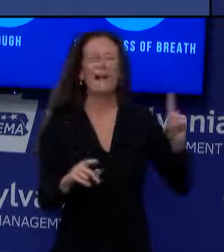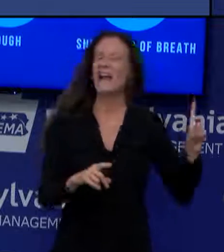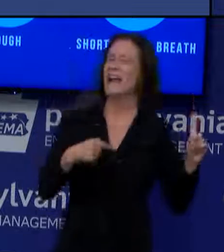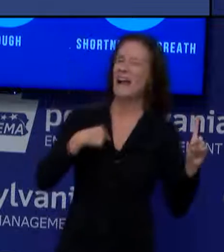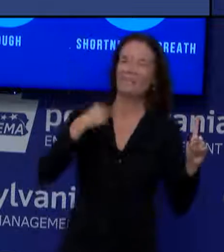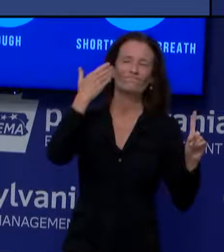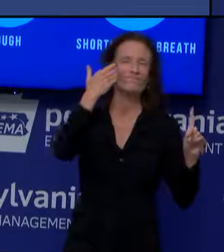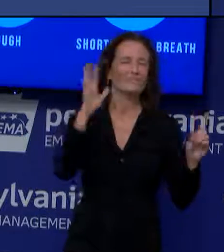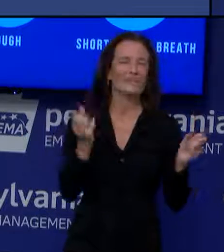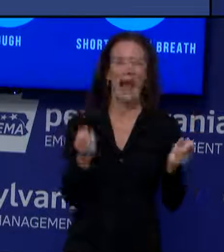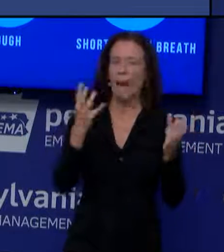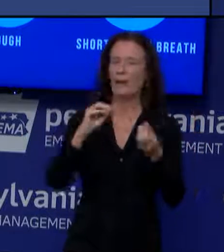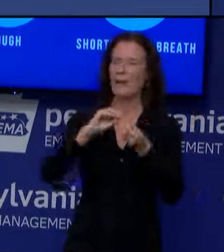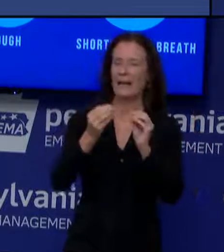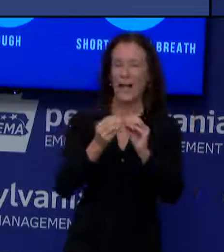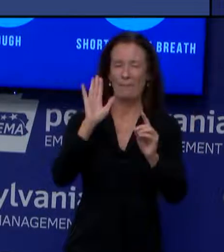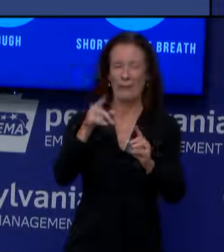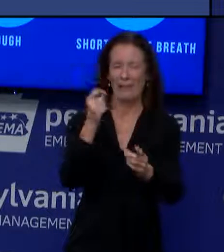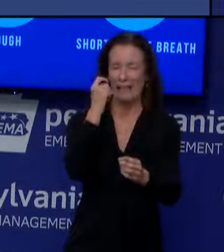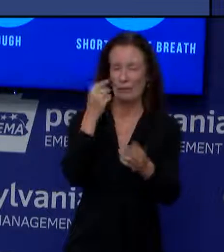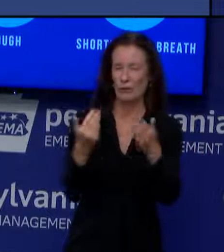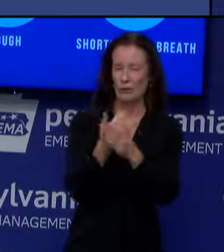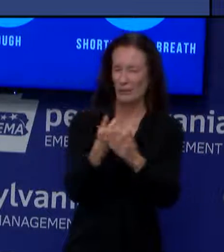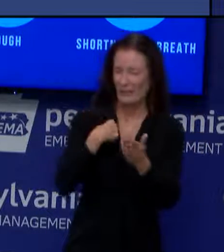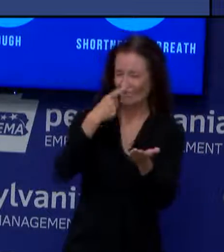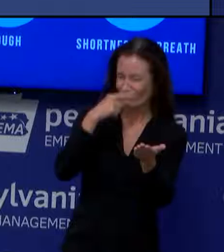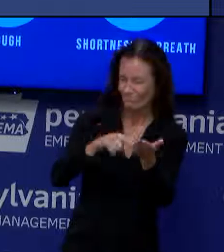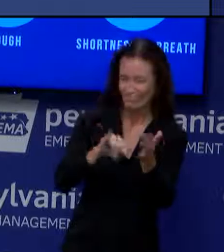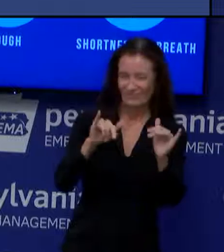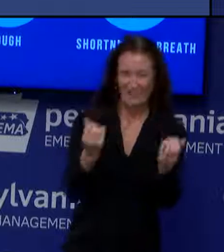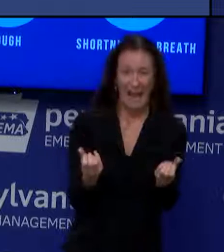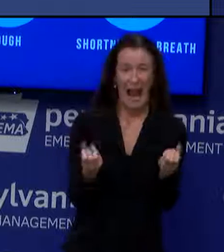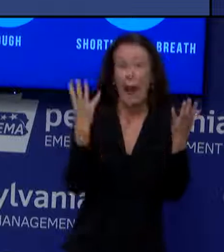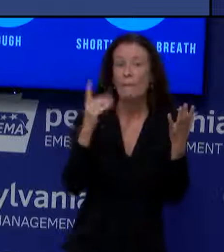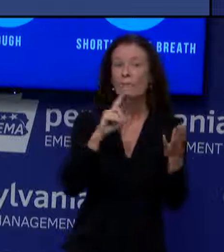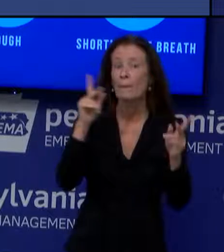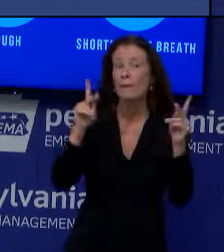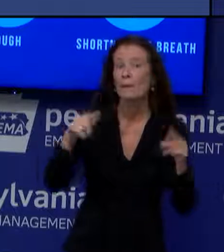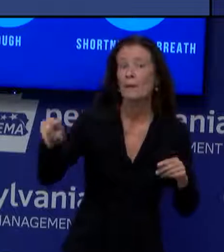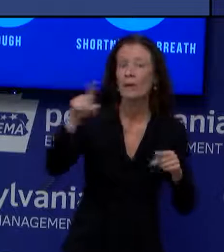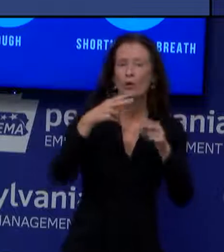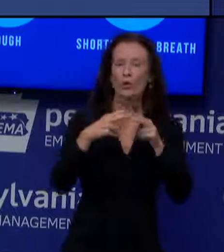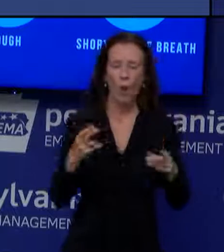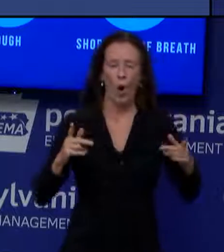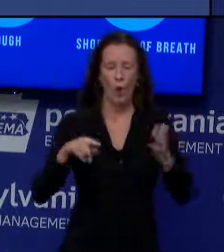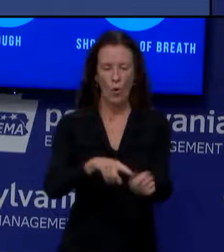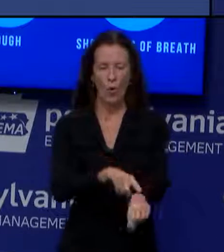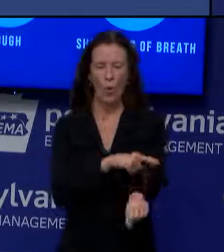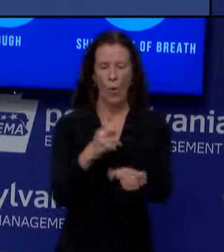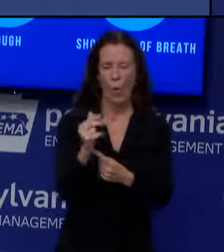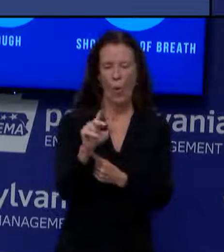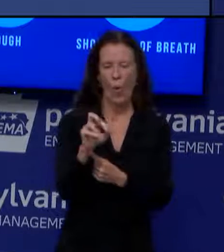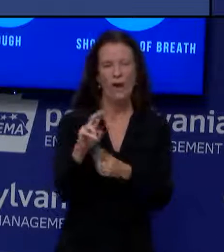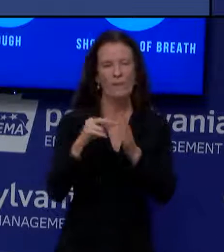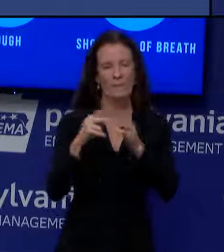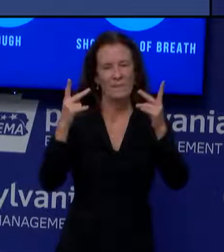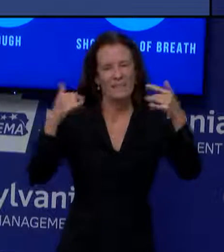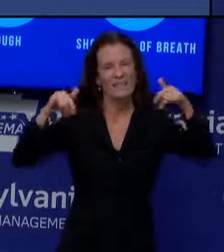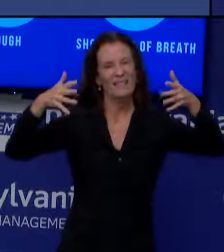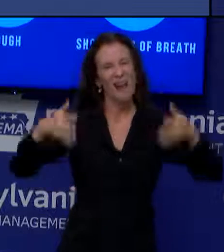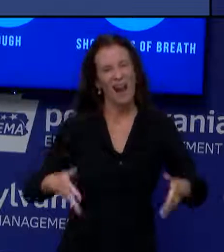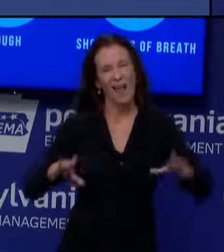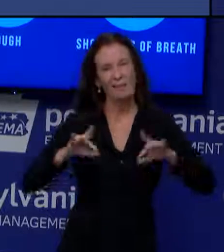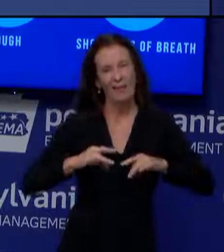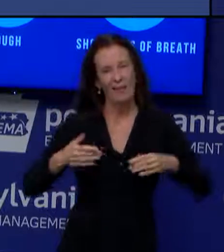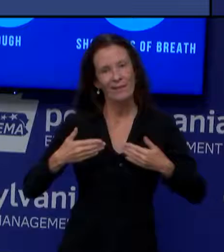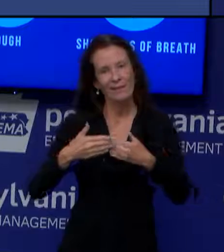new field and new investigations of those quote-unquote long haulers. We would look forward to our great